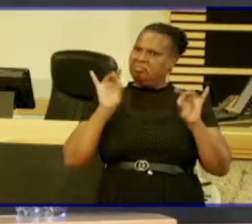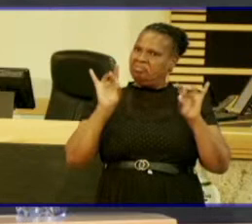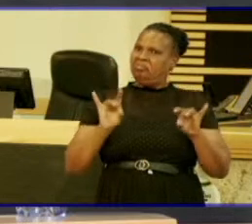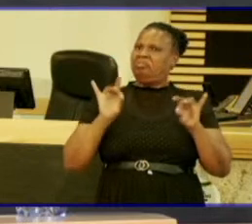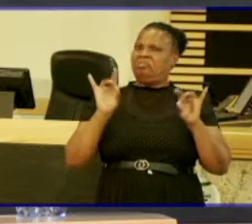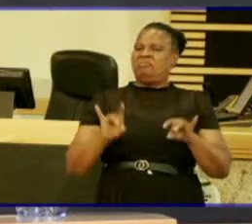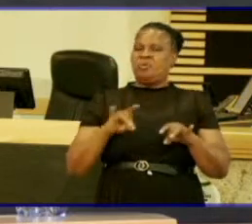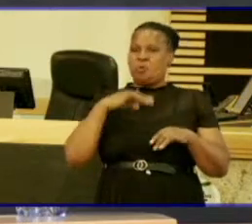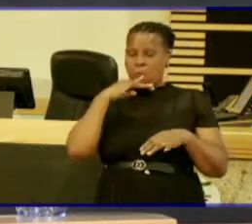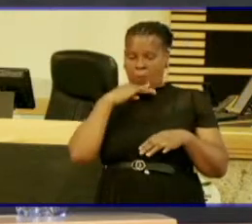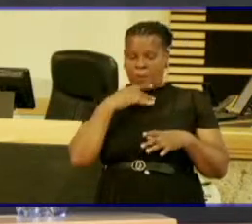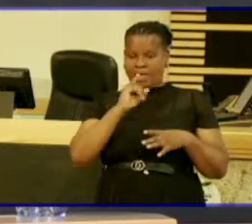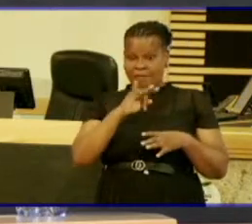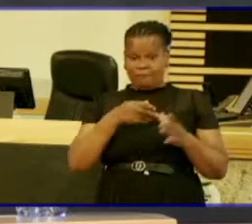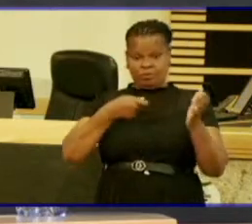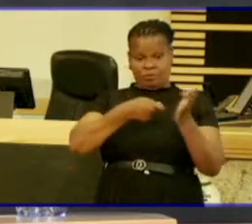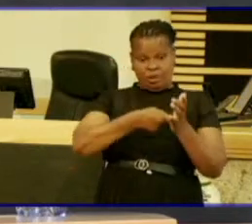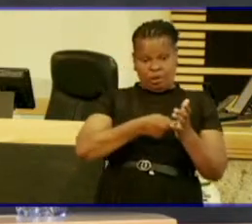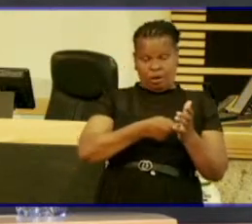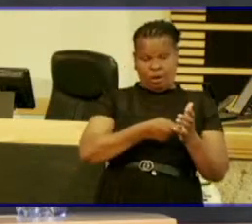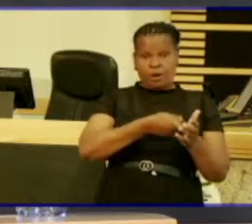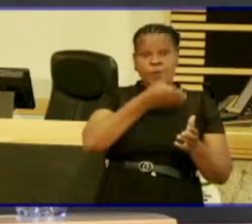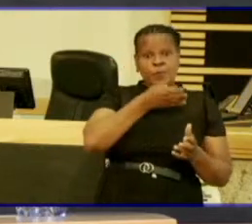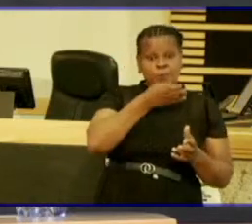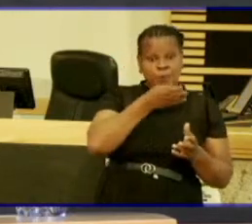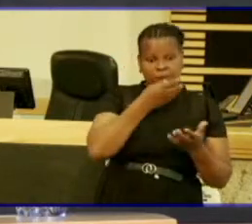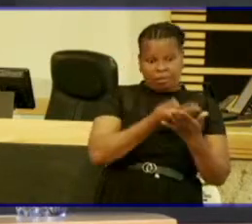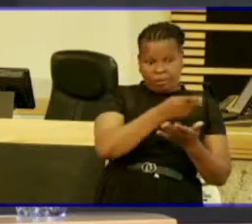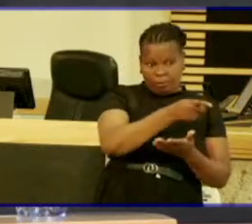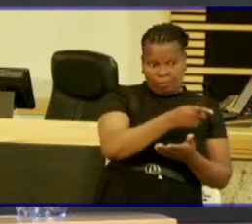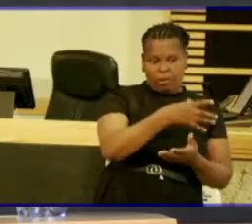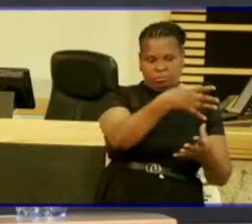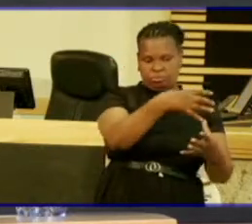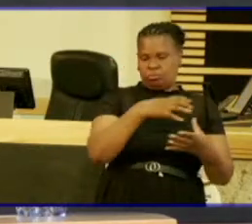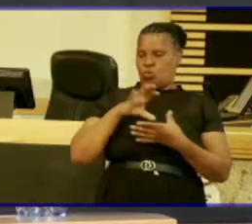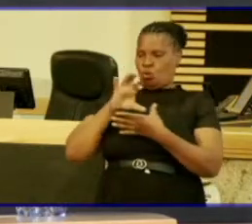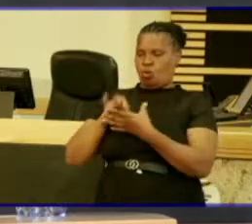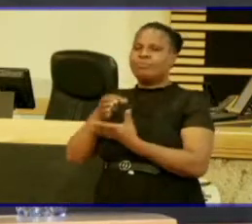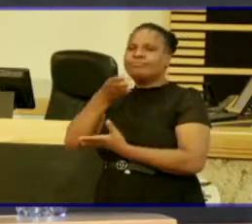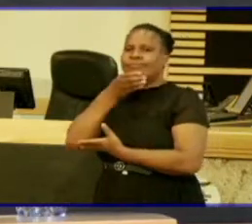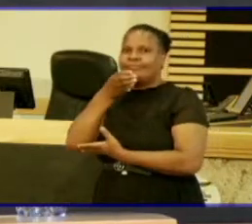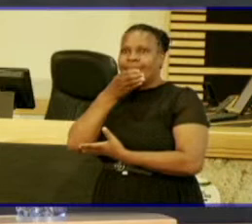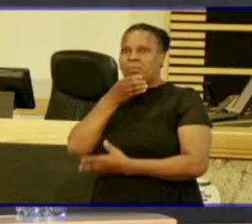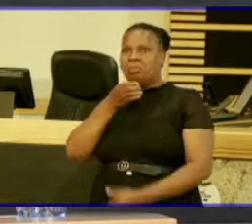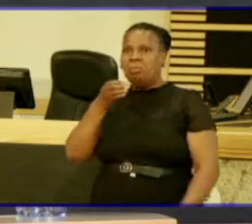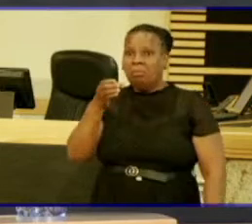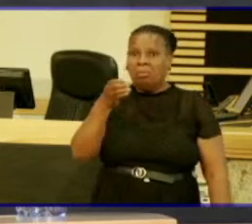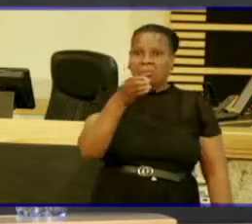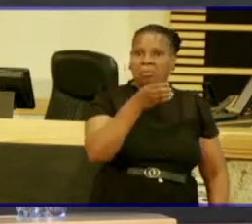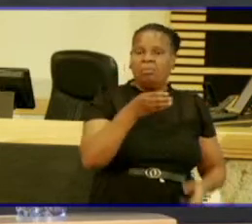uzawuthatha into zakho uziqoqoshe uzityele kufutshane ungabhaduli nazo apha esithubeni.